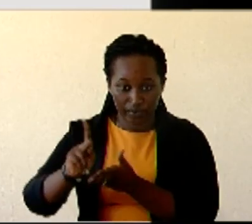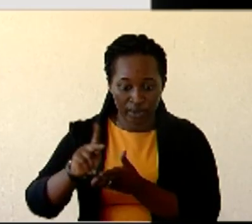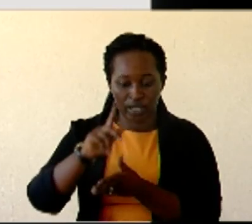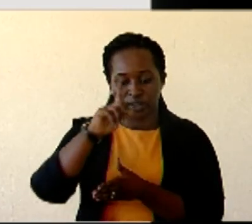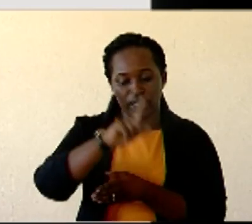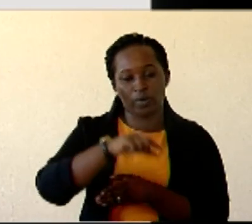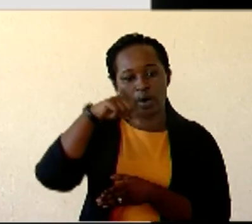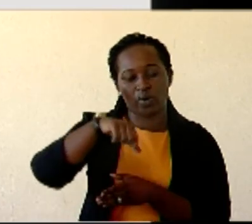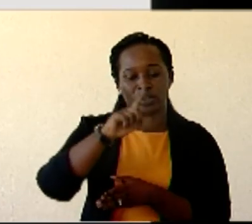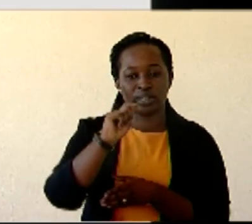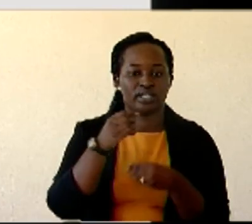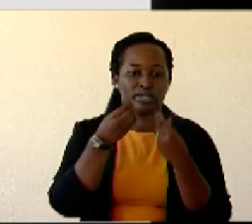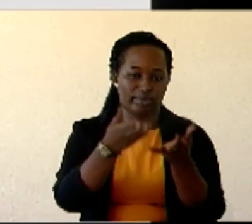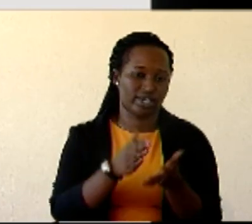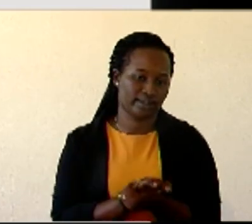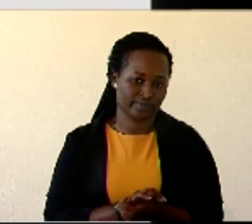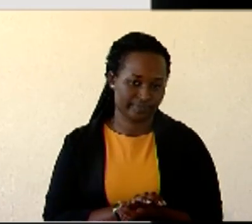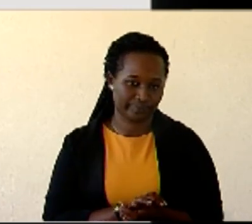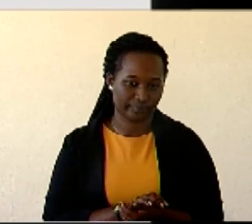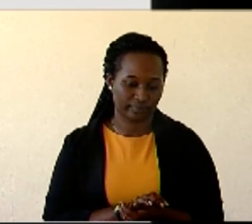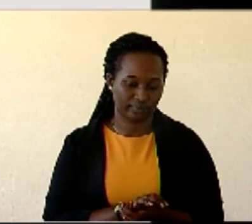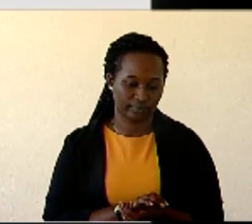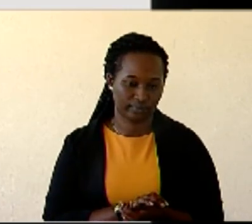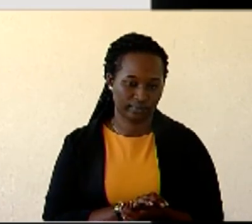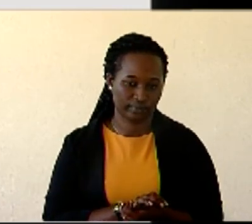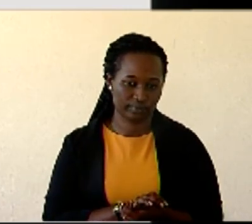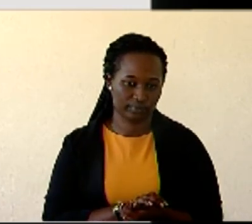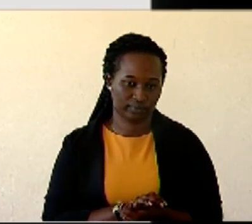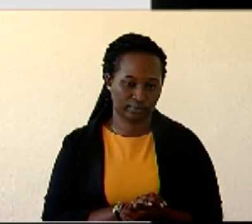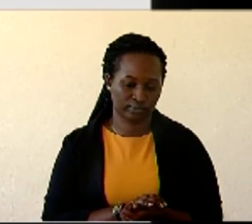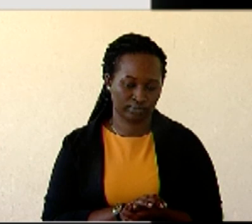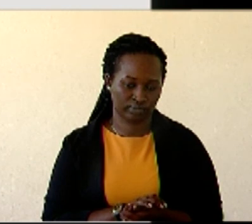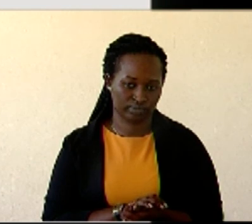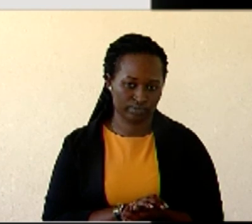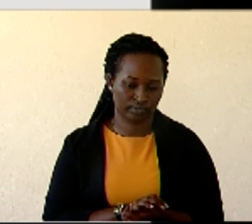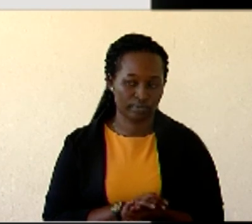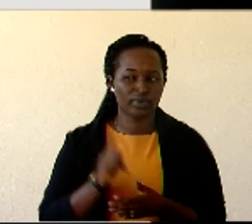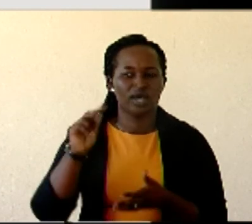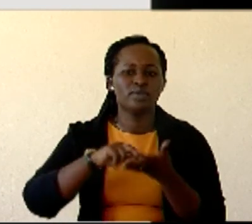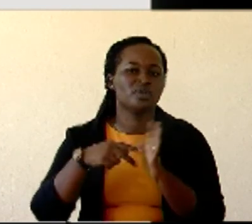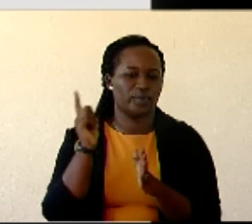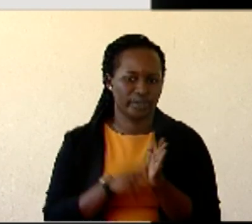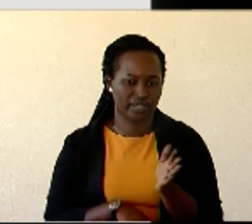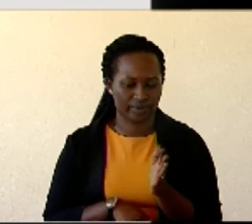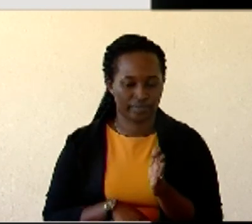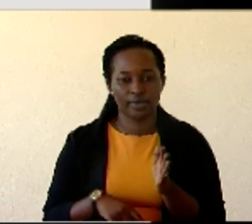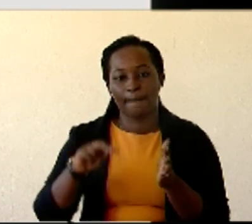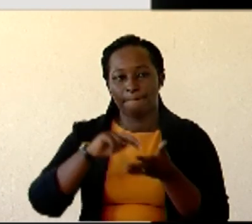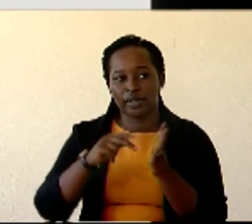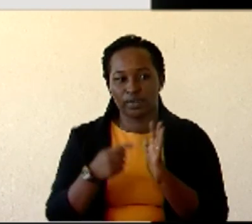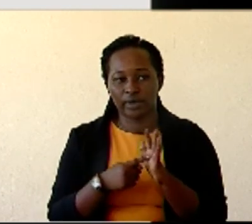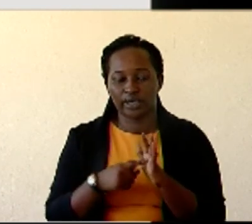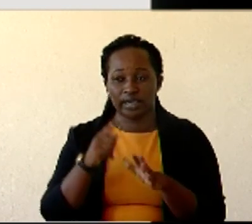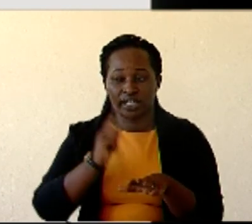quantity supplied. Ceteris paribus, so keeping other factors constant. So what does this one mean? It means that at